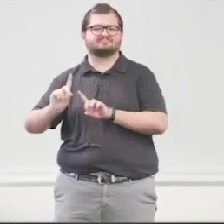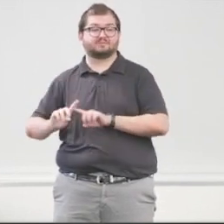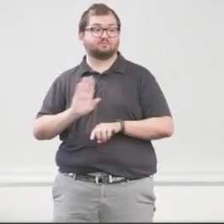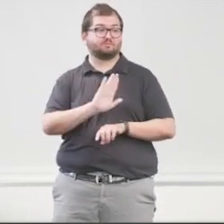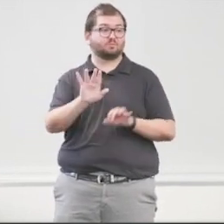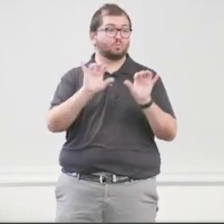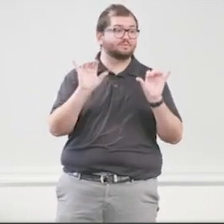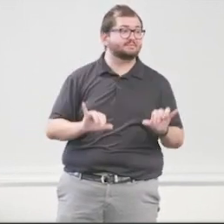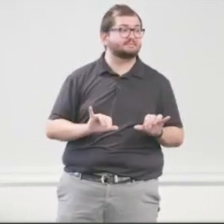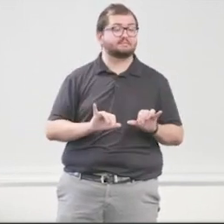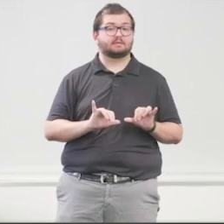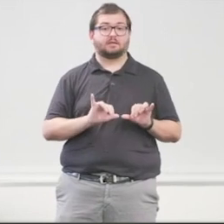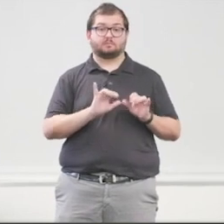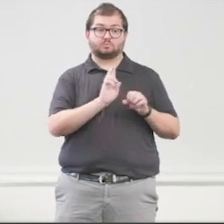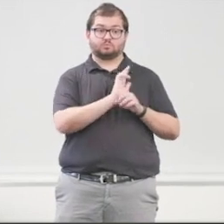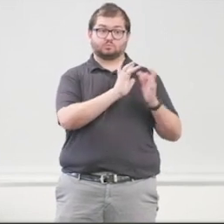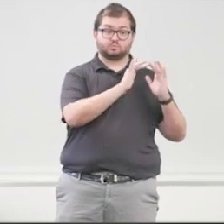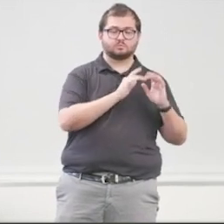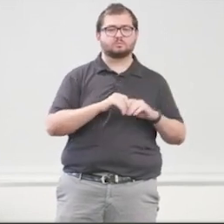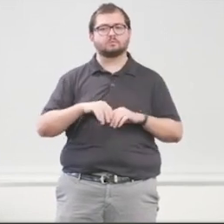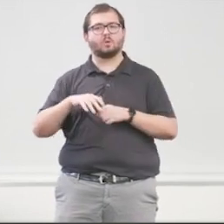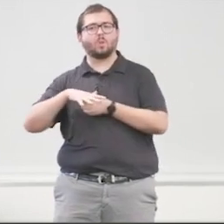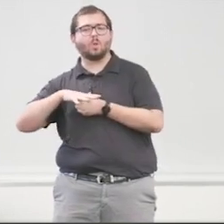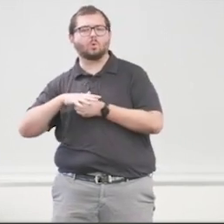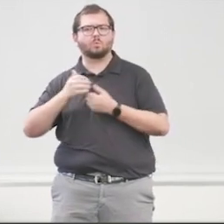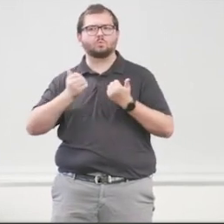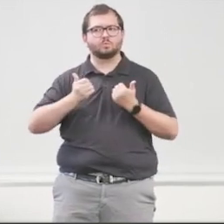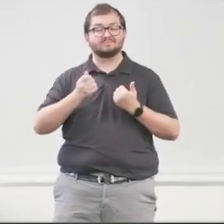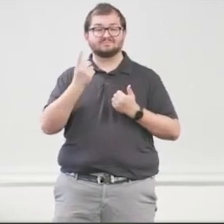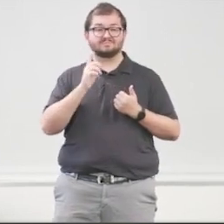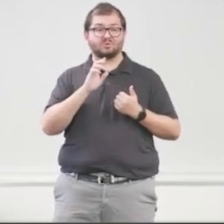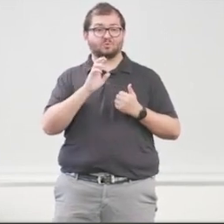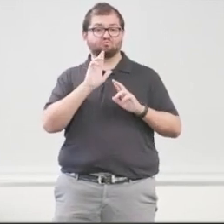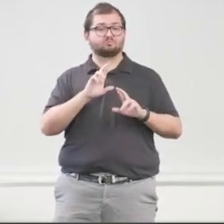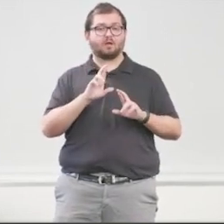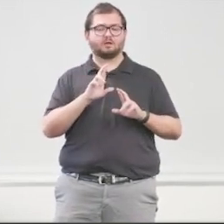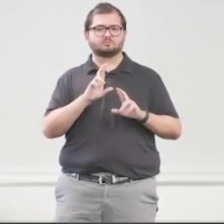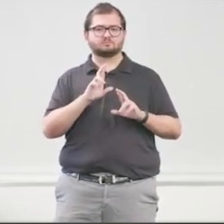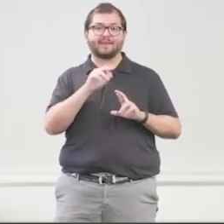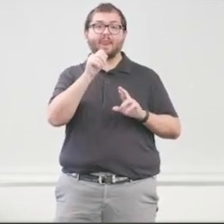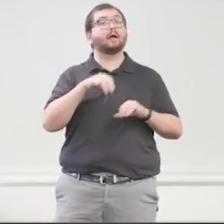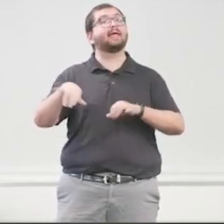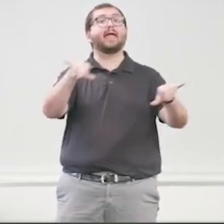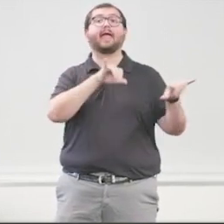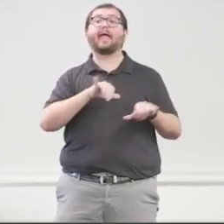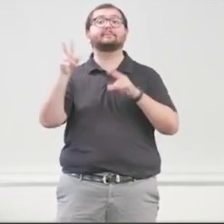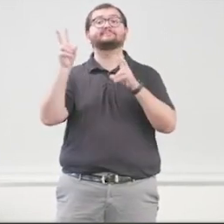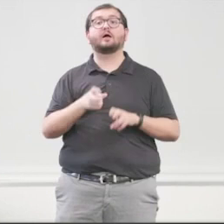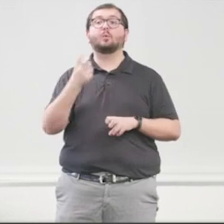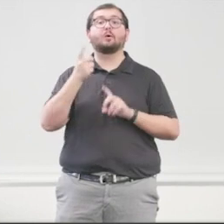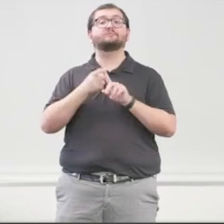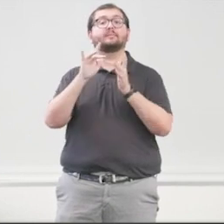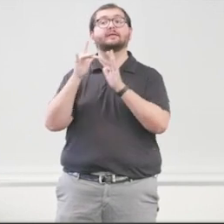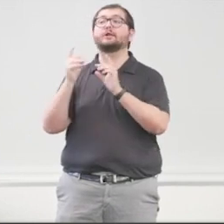you're web-based or if you're local-based, they're all very different, and these responses are very personal. So you can't just go on the internet and download an